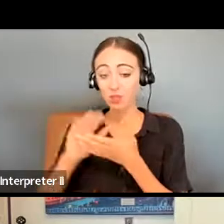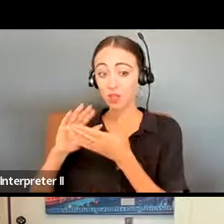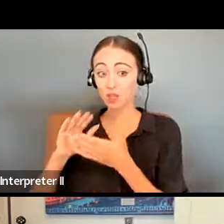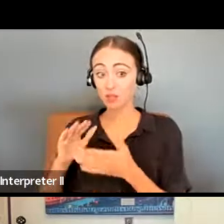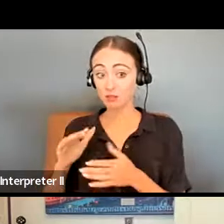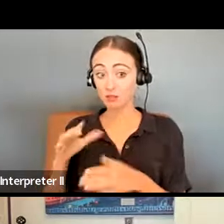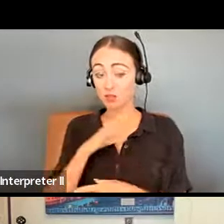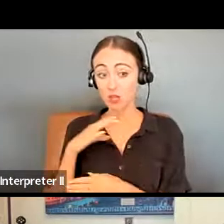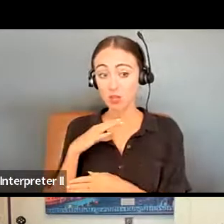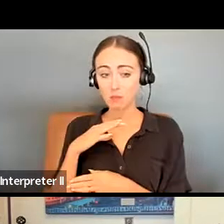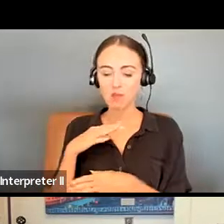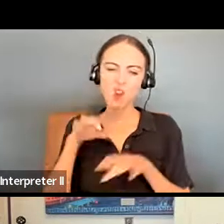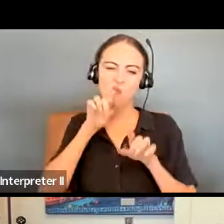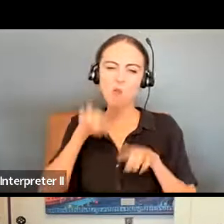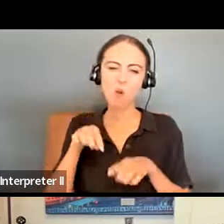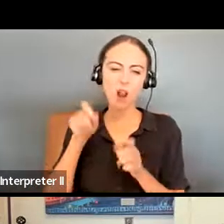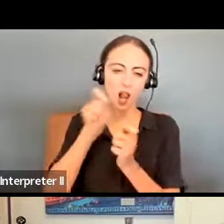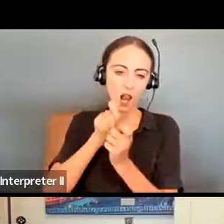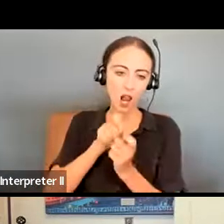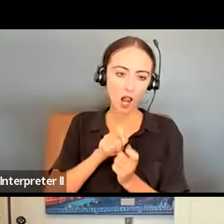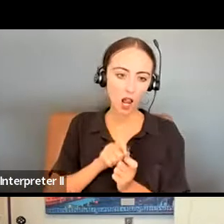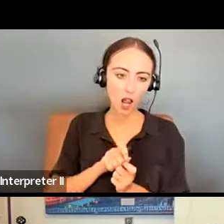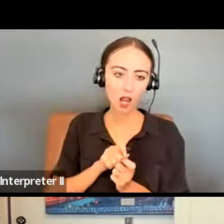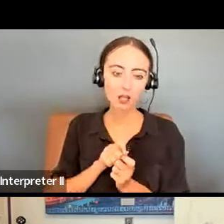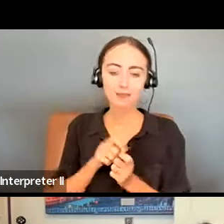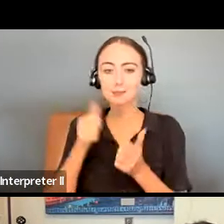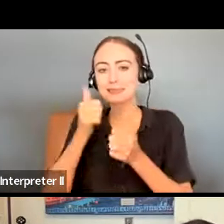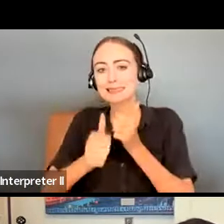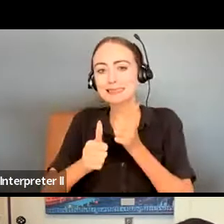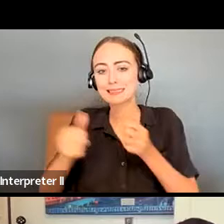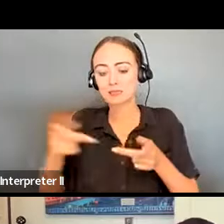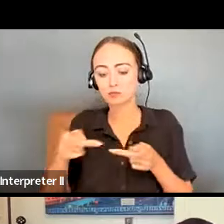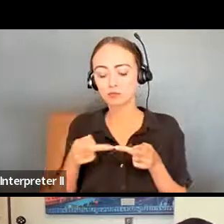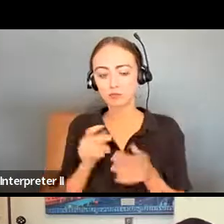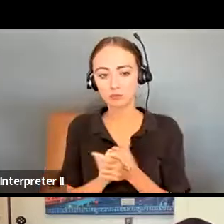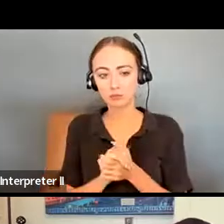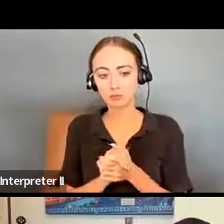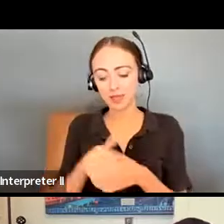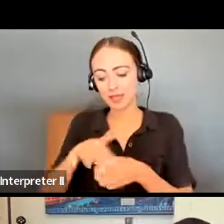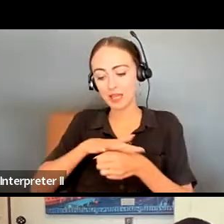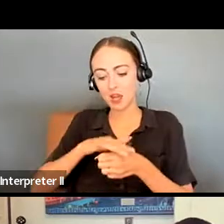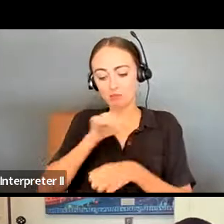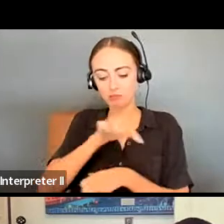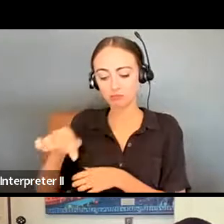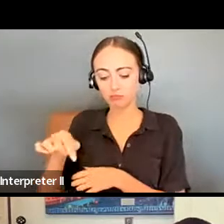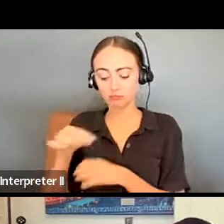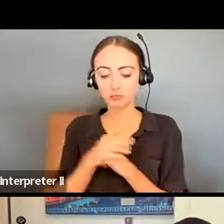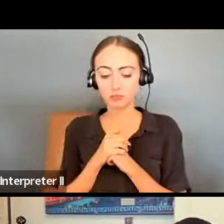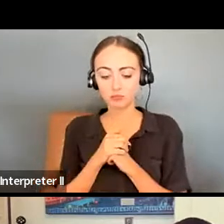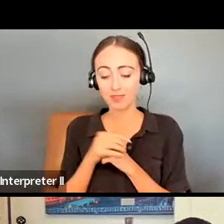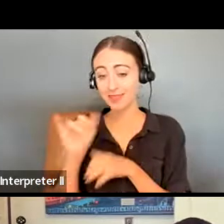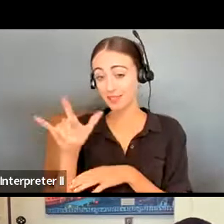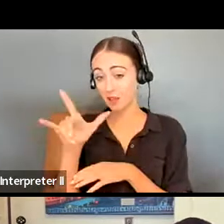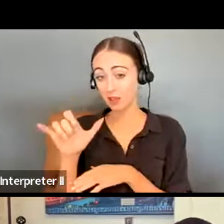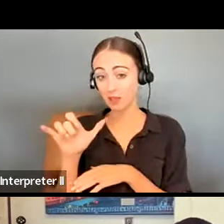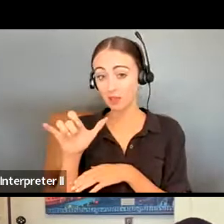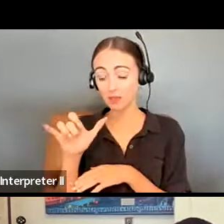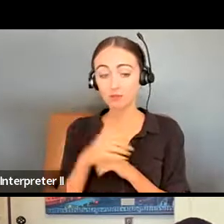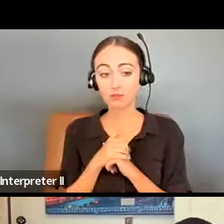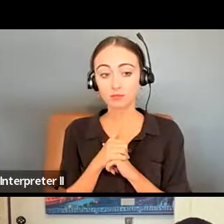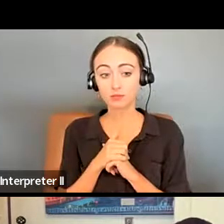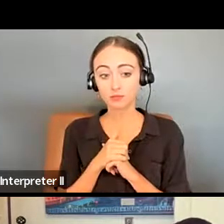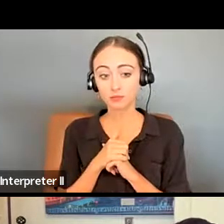goes into a bit more detail about each of these venues. The area comprising the Wiltberger alleys has